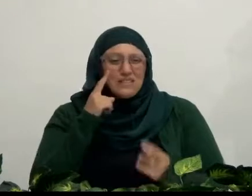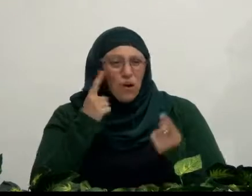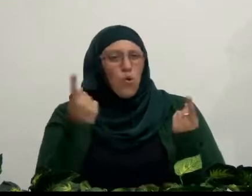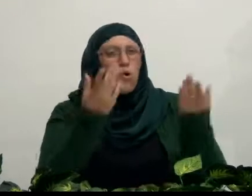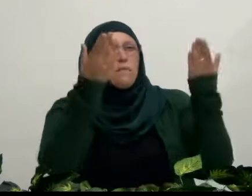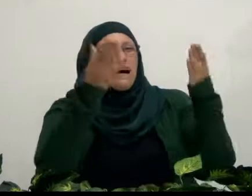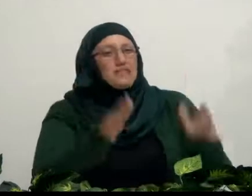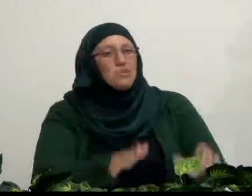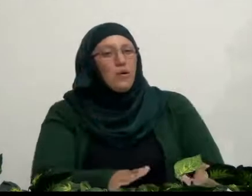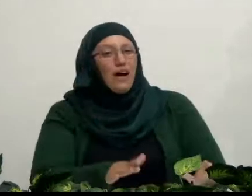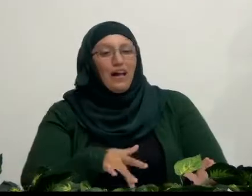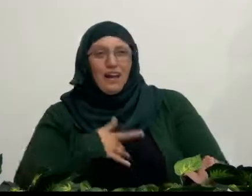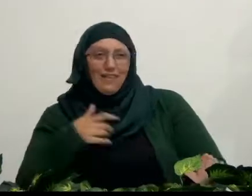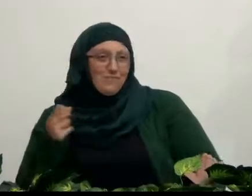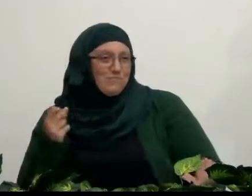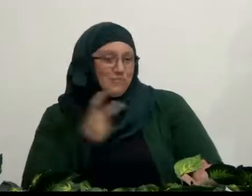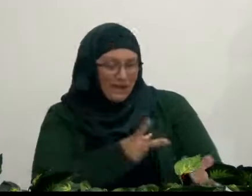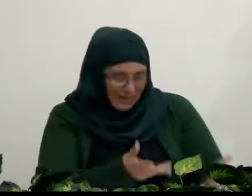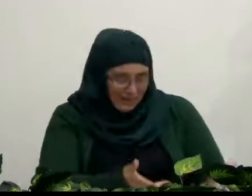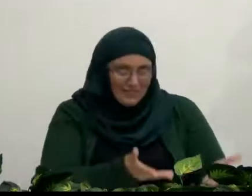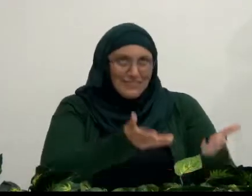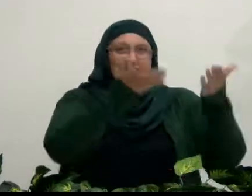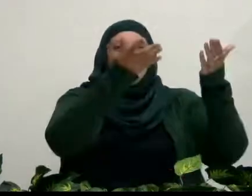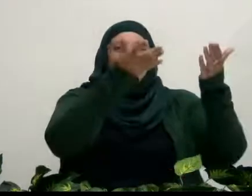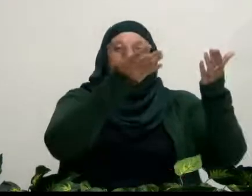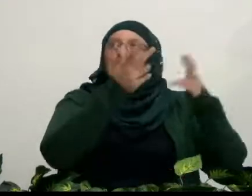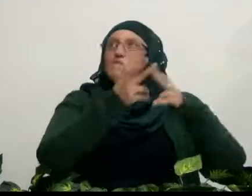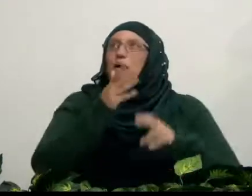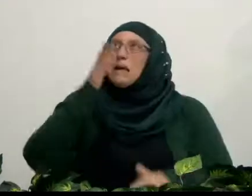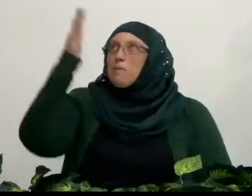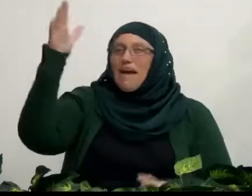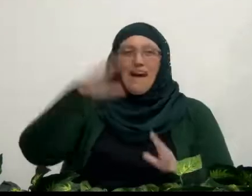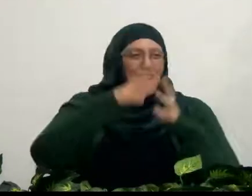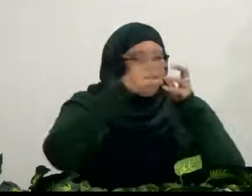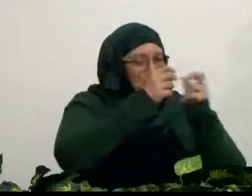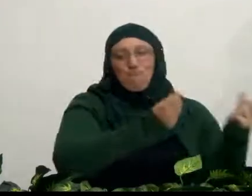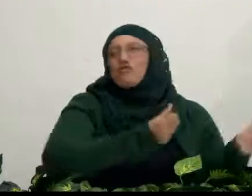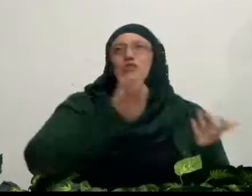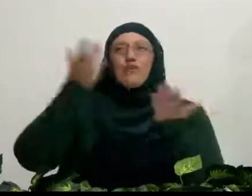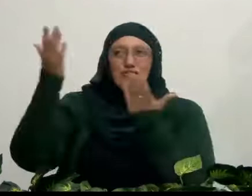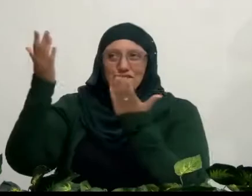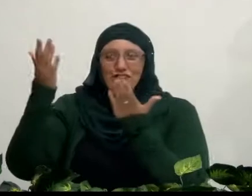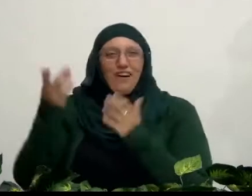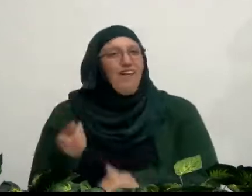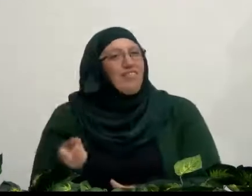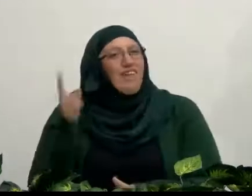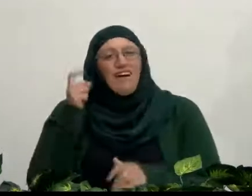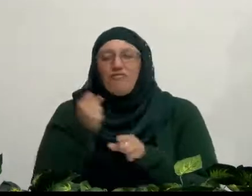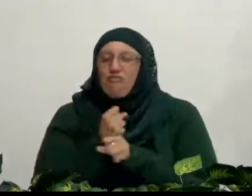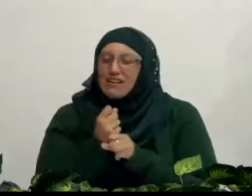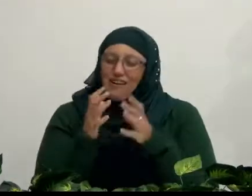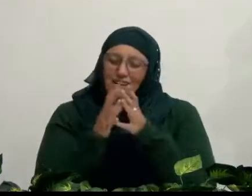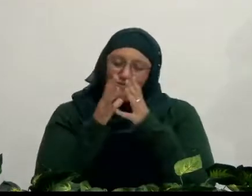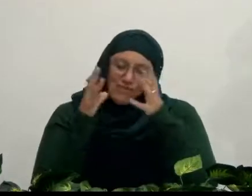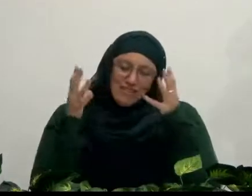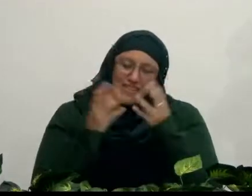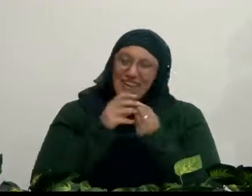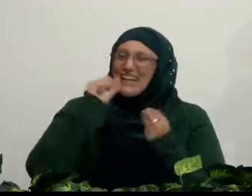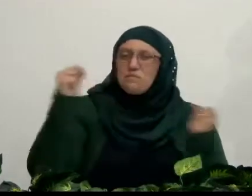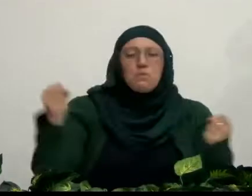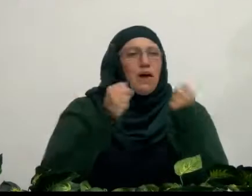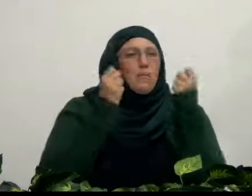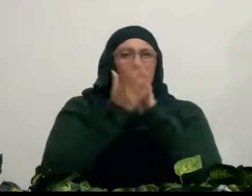And to Him, every matter returns. Allah is the creator of everything. He dominates with His power the earth and the